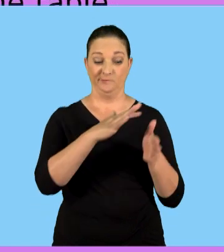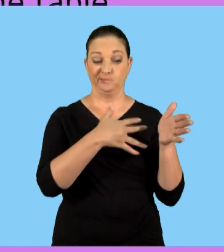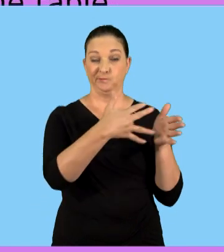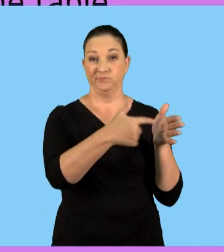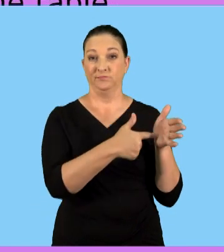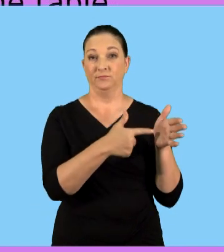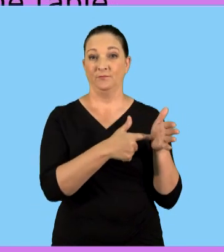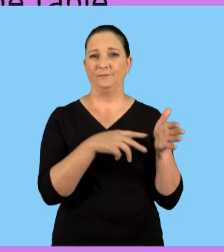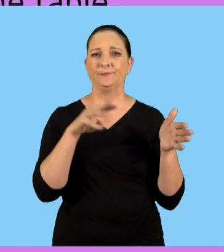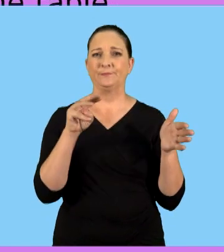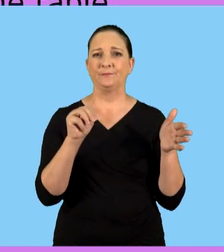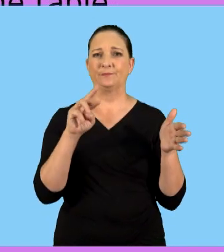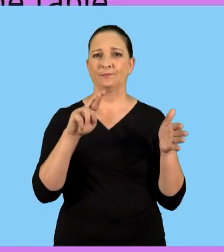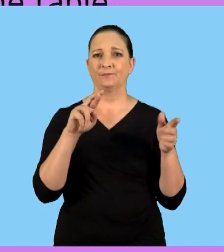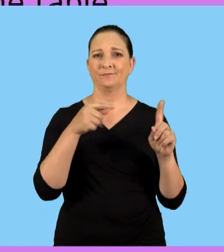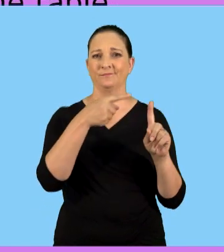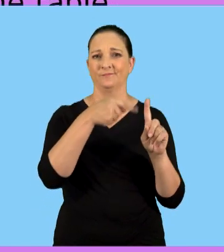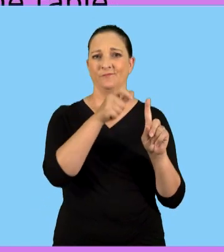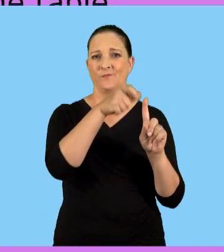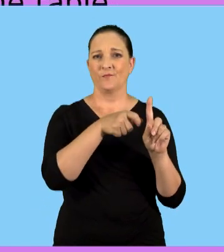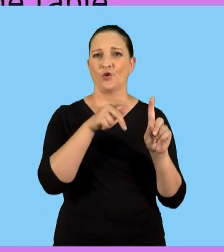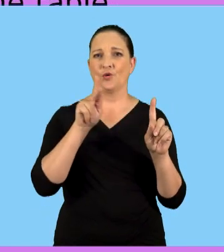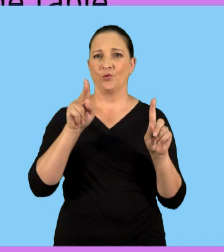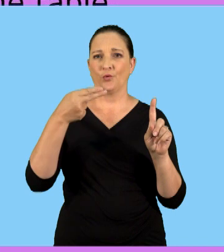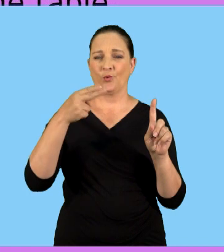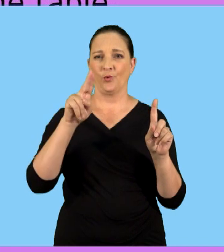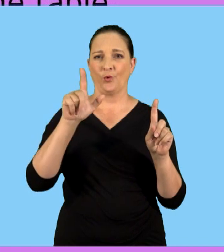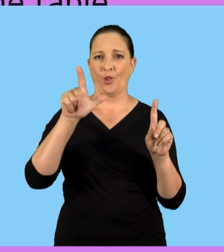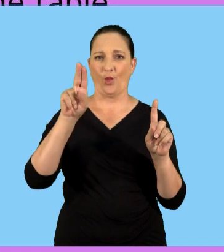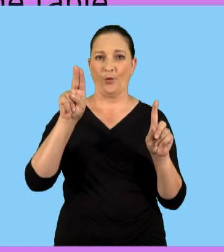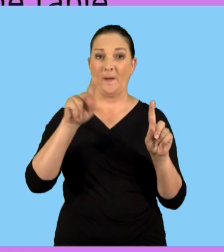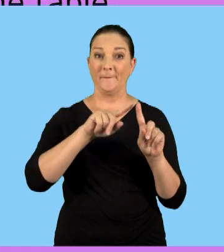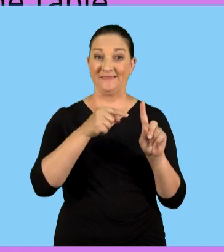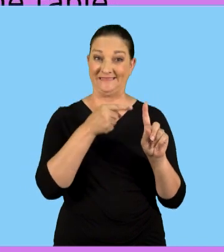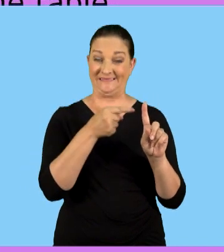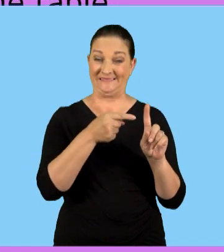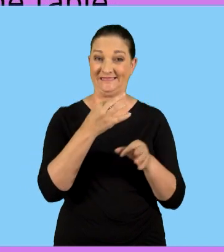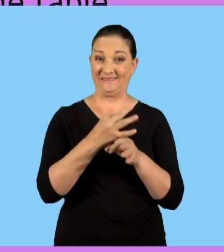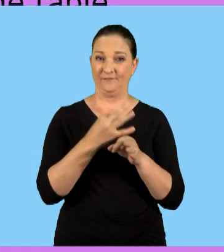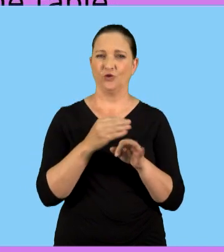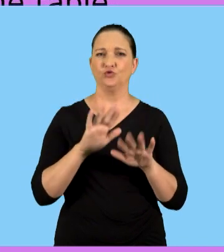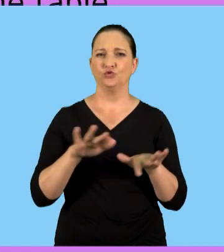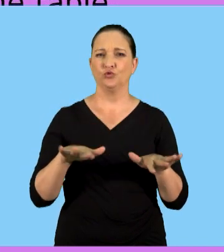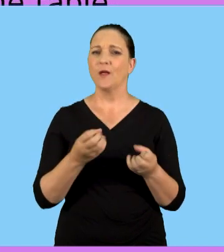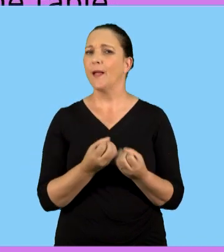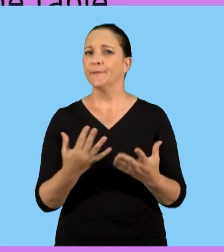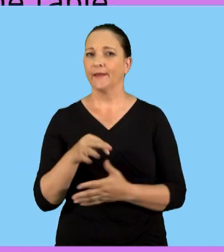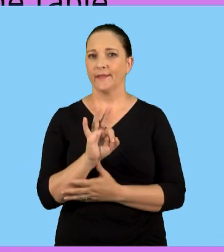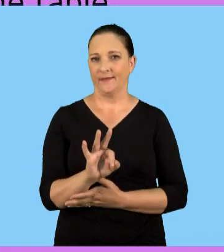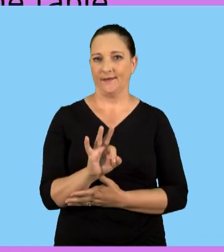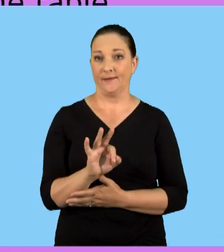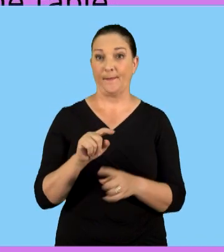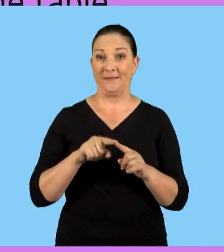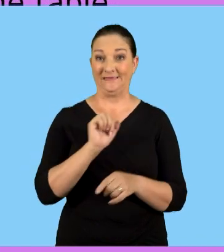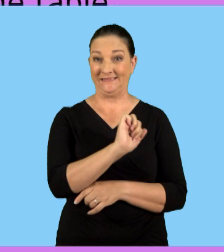Mr. Kulu, a father of 3 children, earns a net salary of 18,350 Rand per